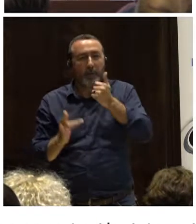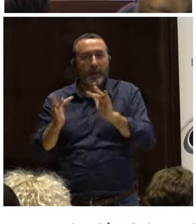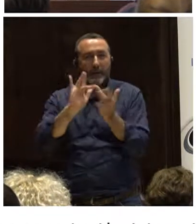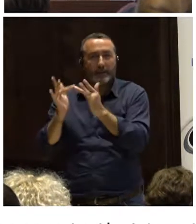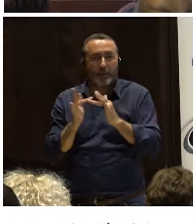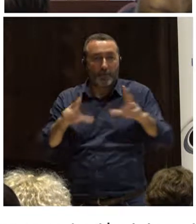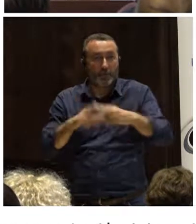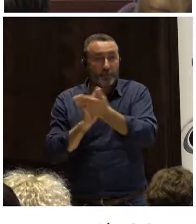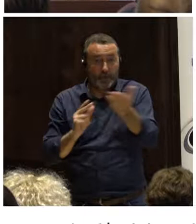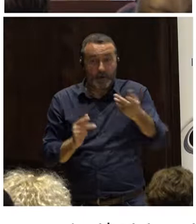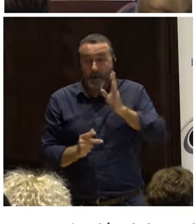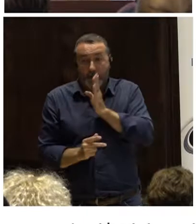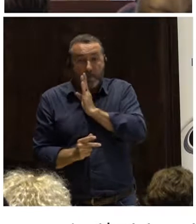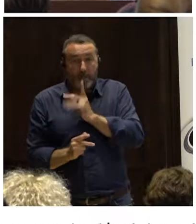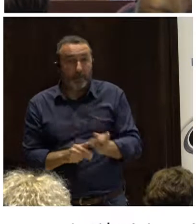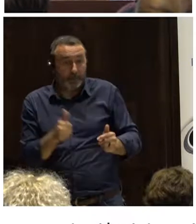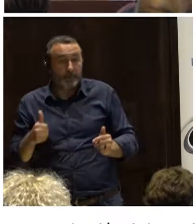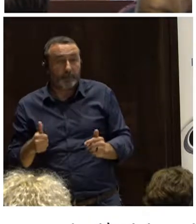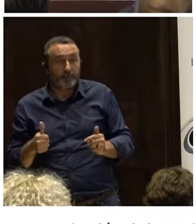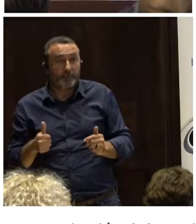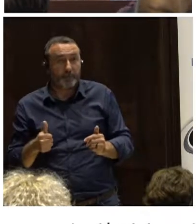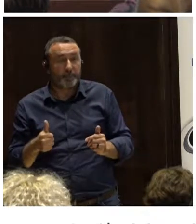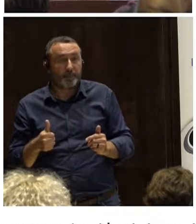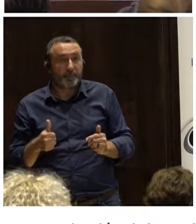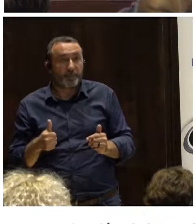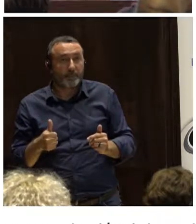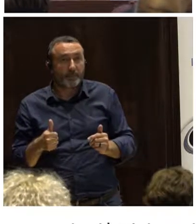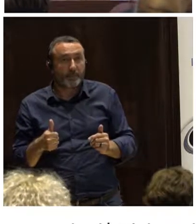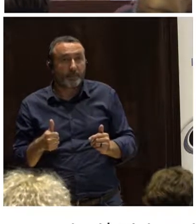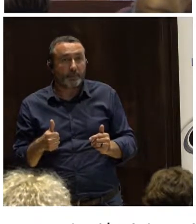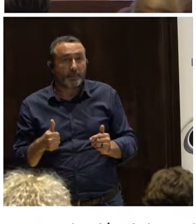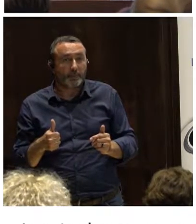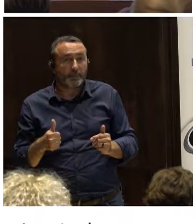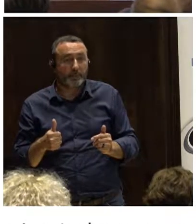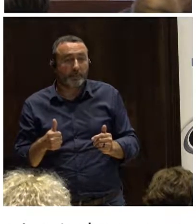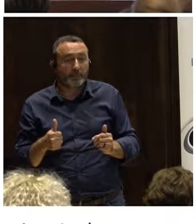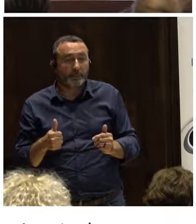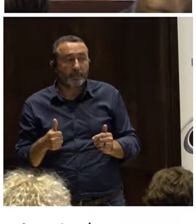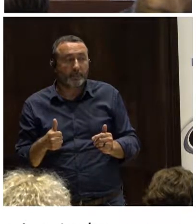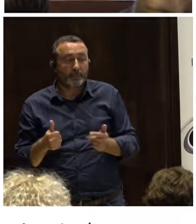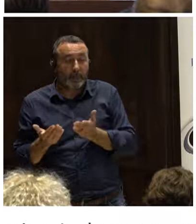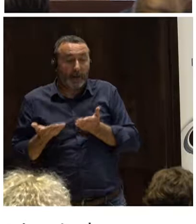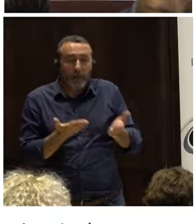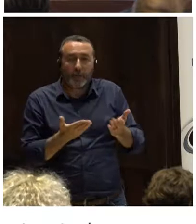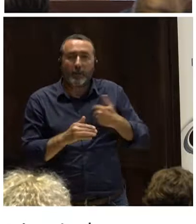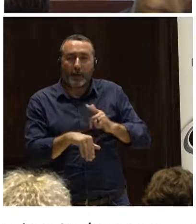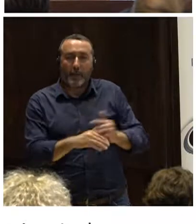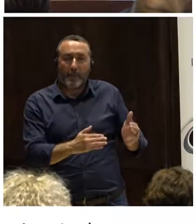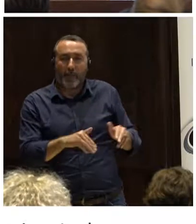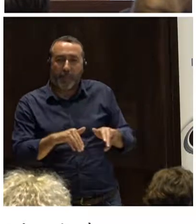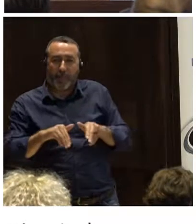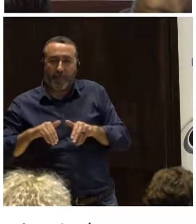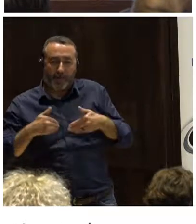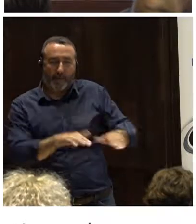mother's directiveness in the play actually went down once the child had access to that tool. So those were really important things to